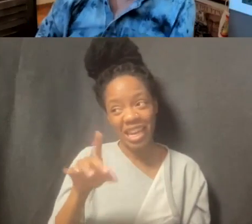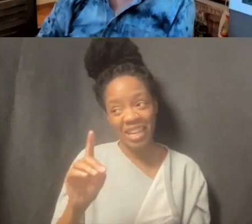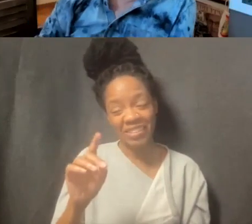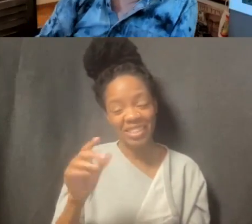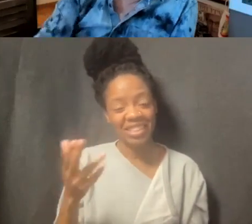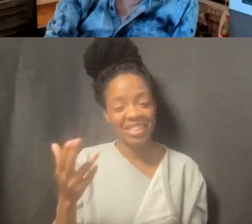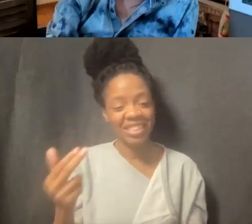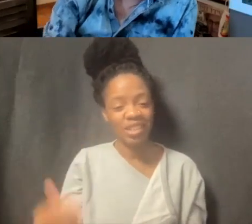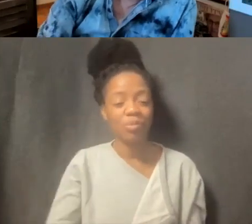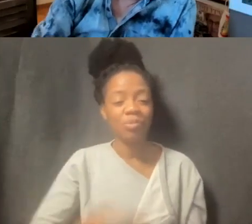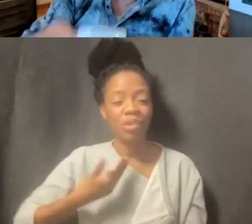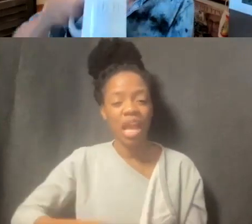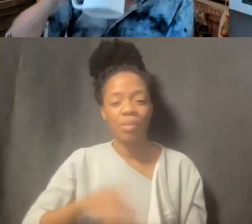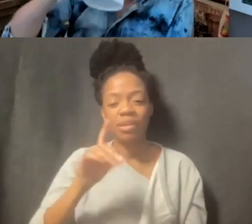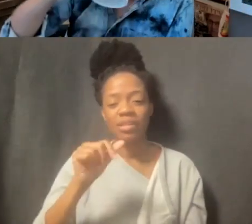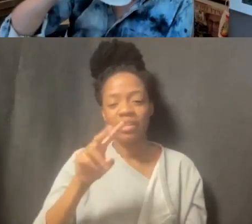my name is Devon Morgan.